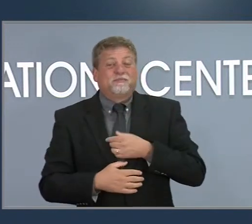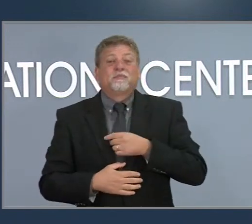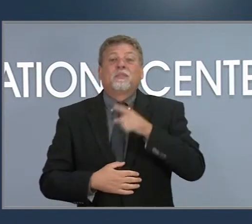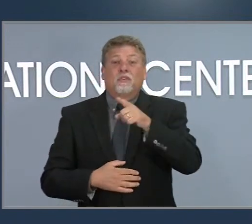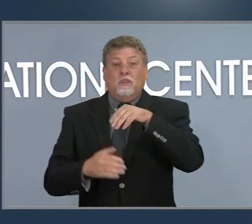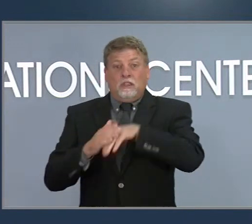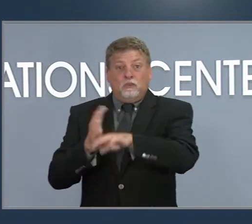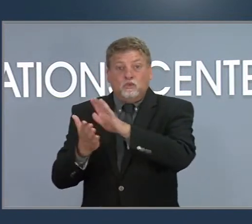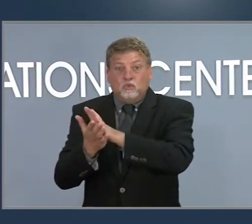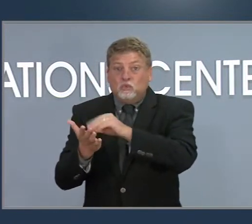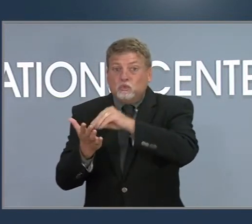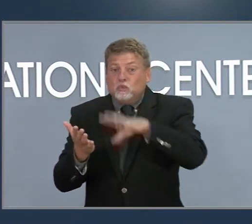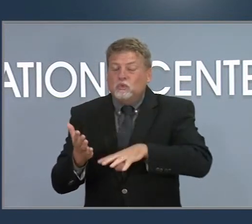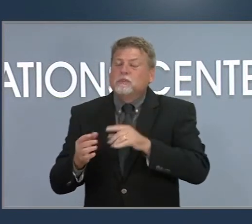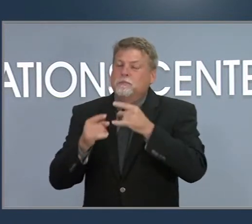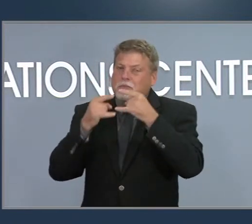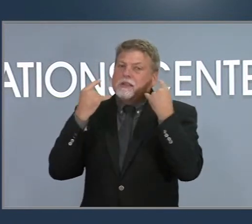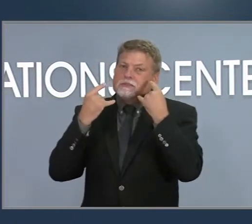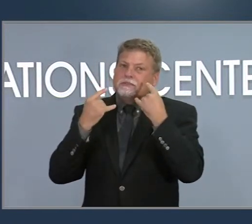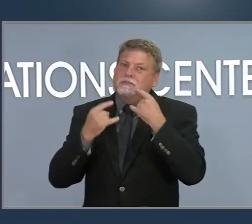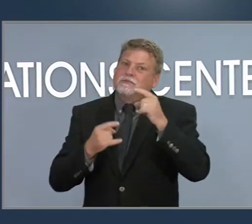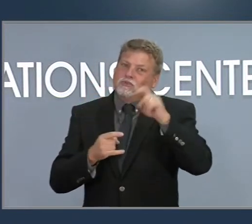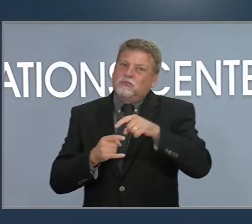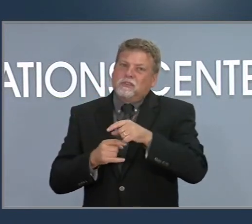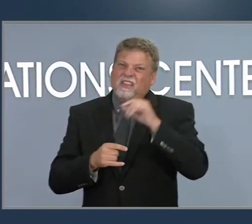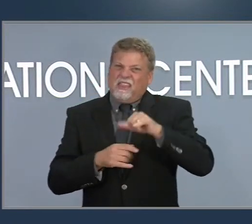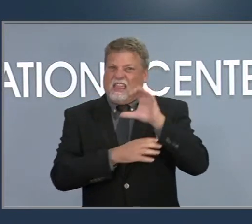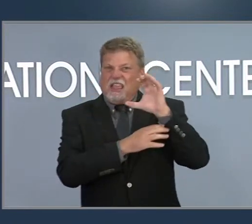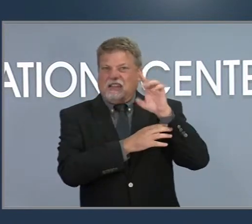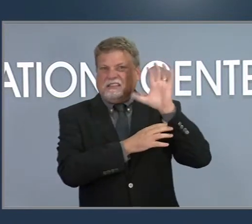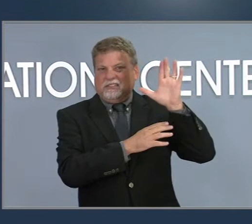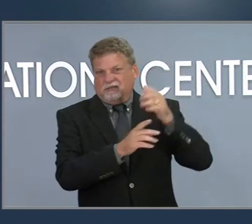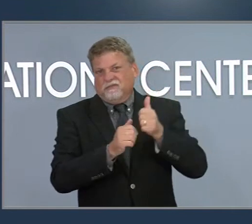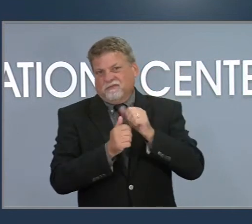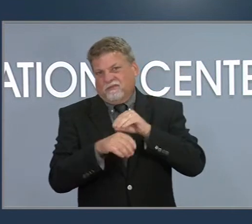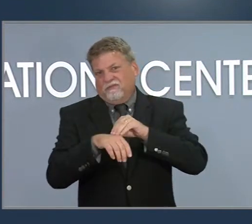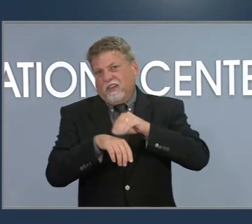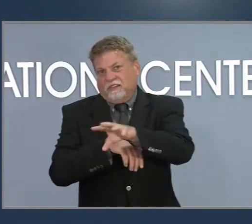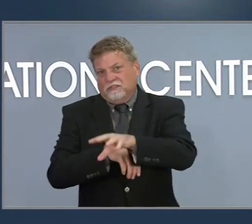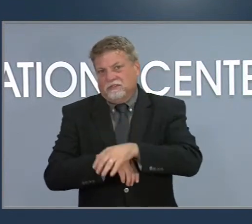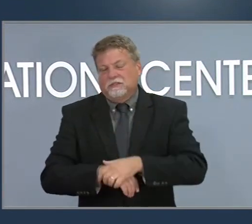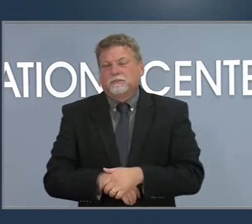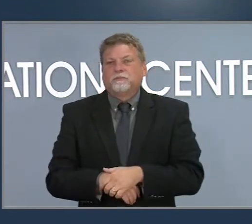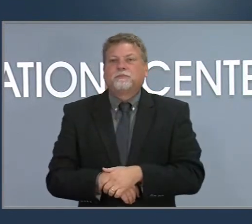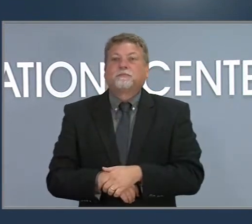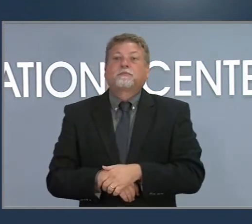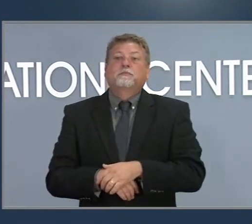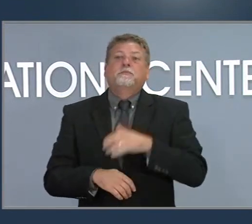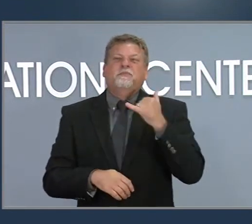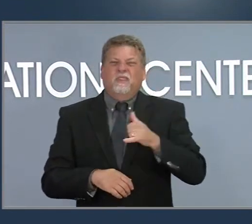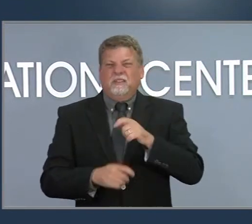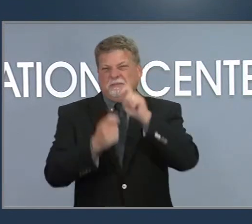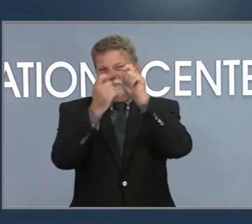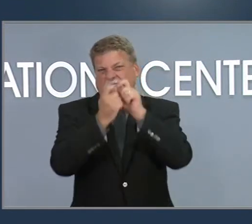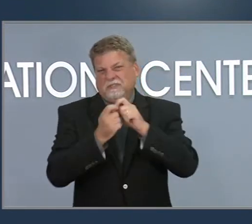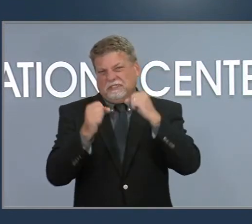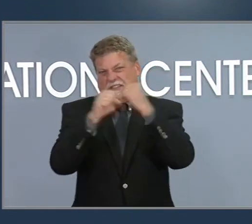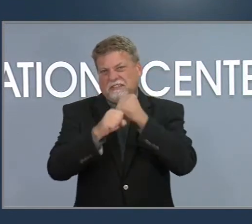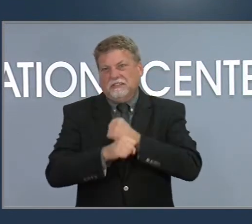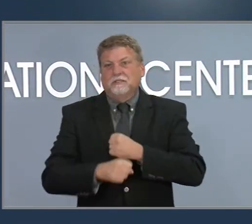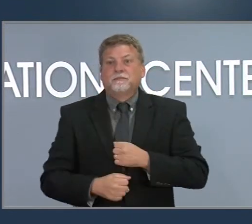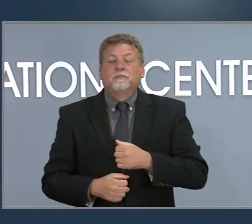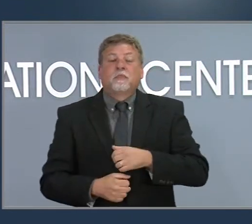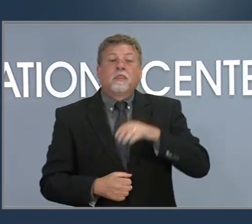learning. Okay, so now let's look at our statistics around vaccination. Today, 59% of